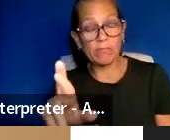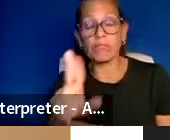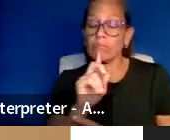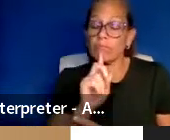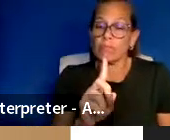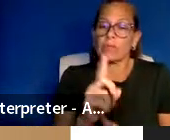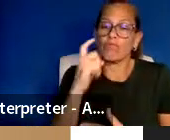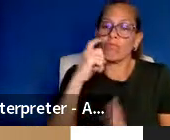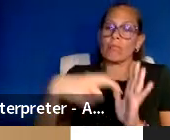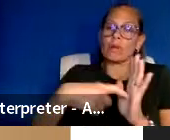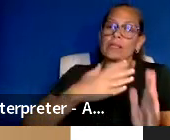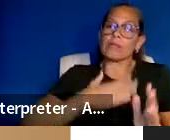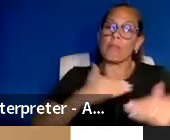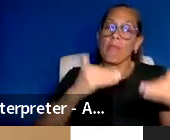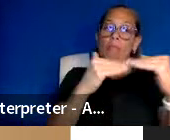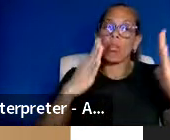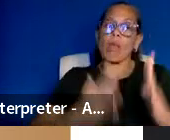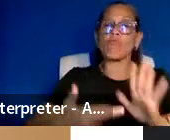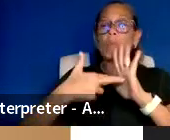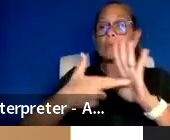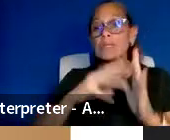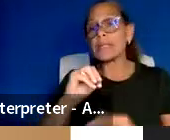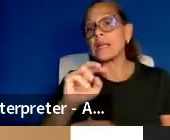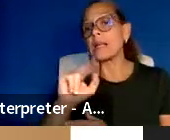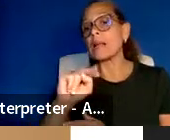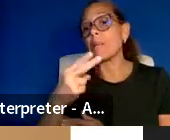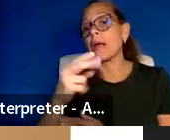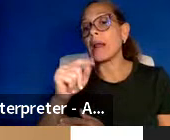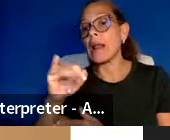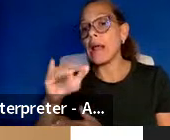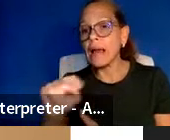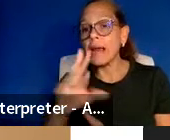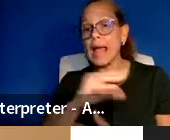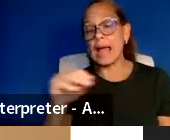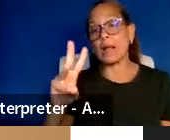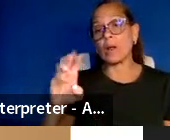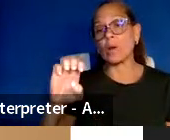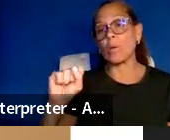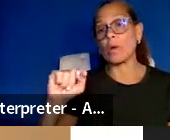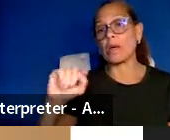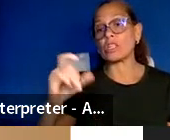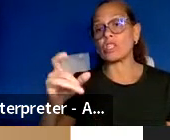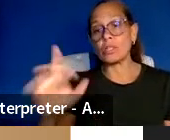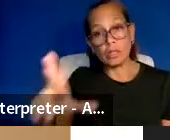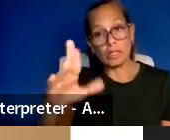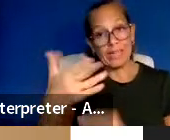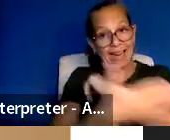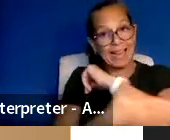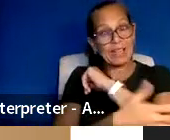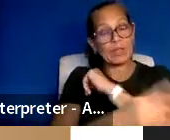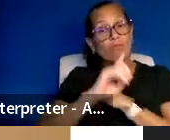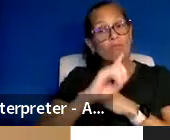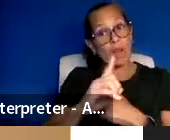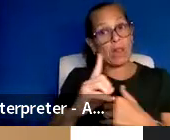my colleagues that represent Manhattan as well as Westchester County. We are truly all in this together, working with